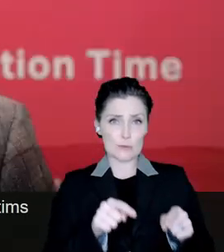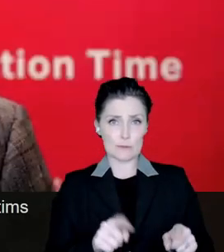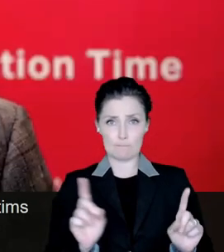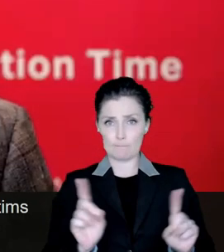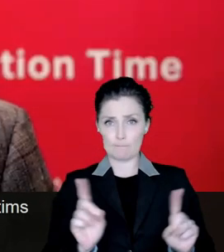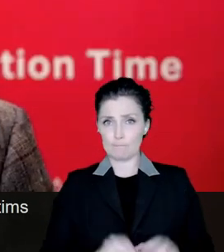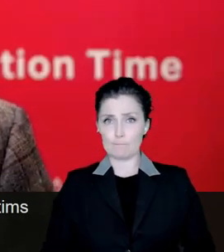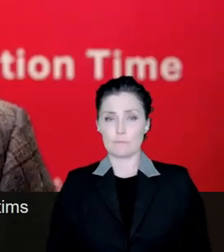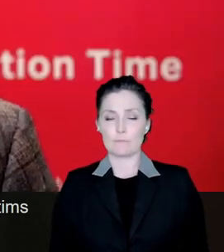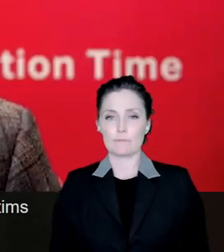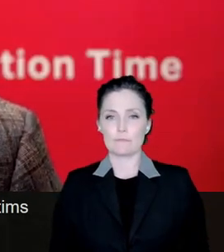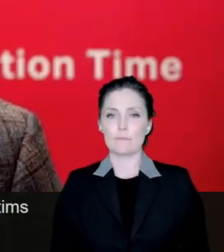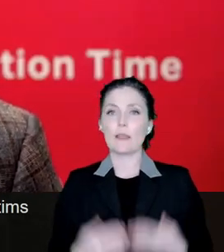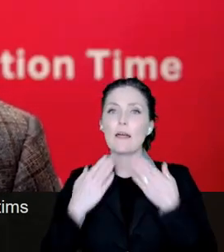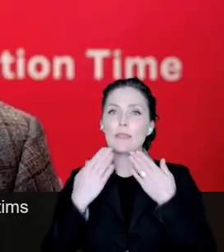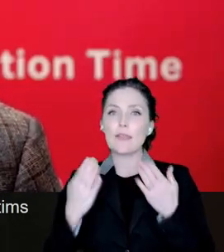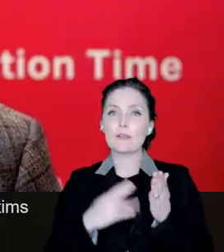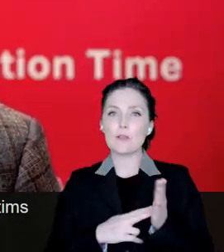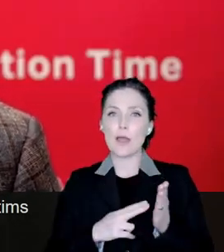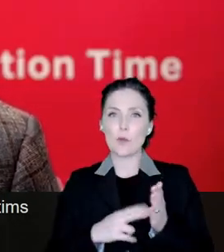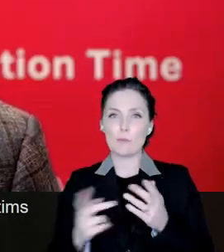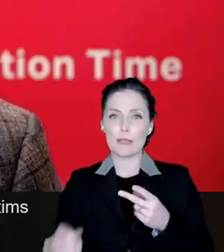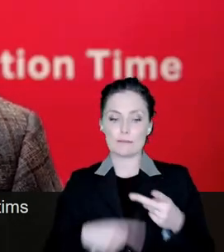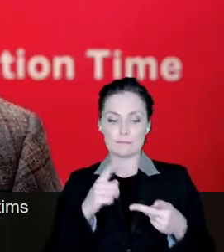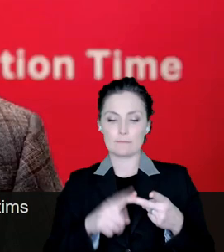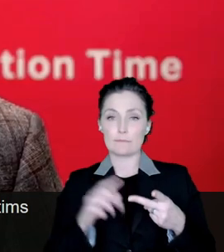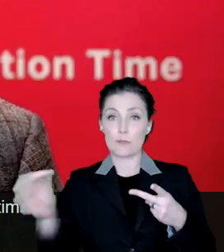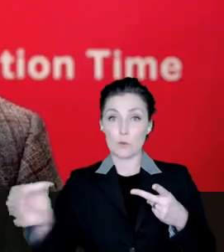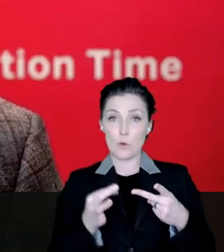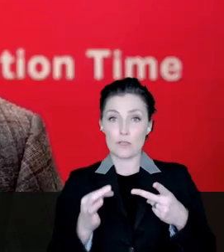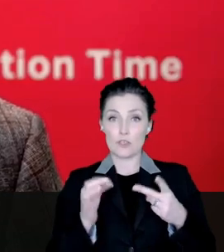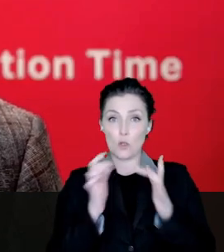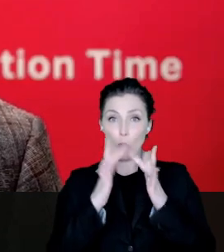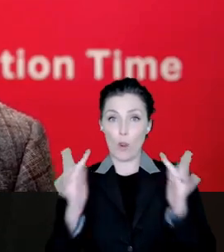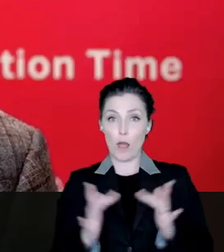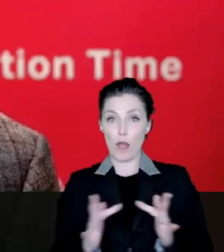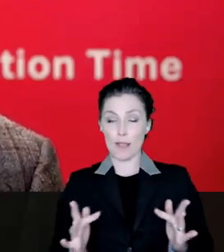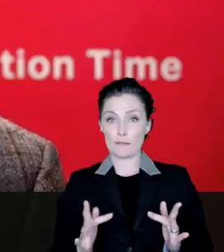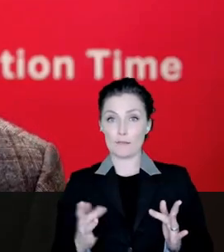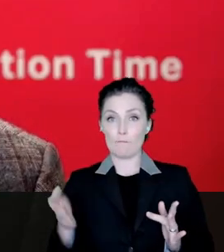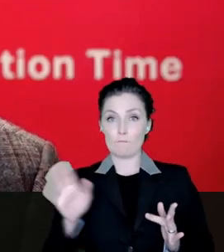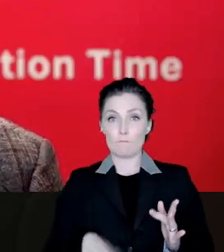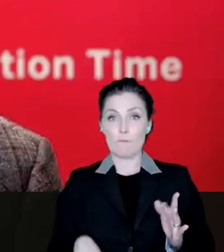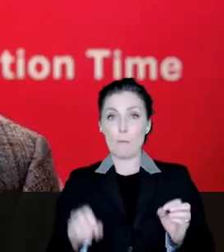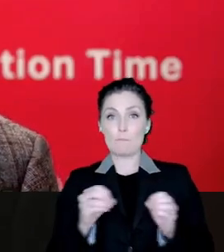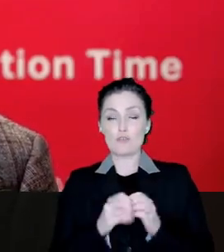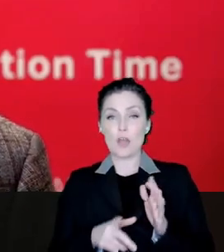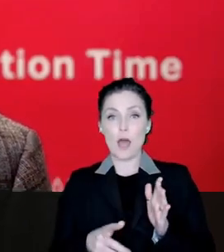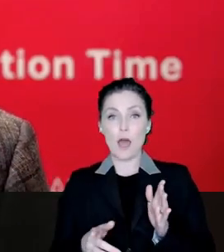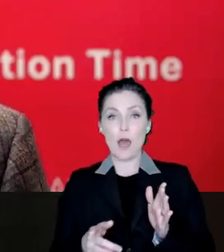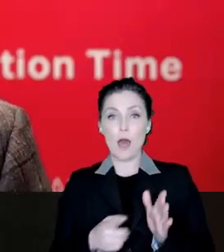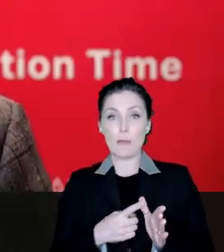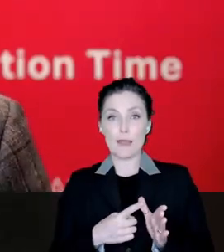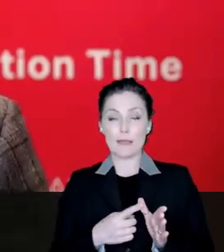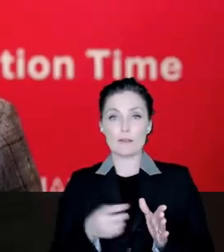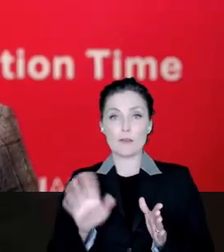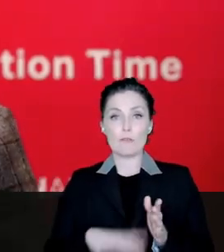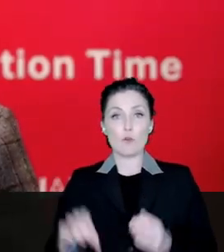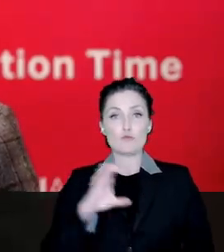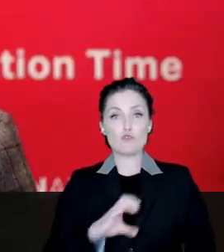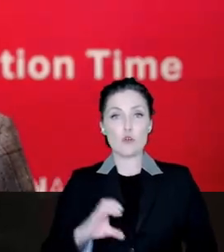Thank you, Naomi. And the next question online is from Bushra Ahmed from Croydon.